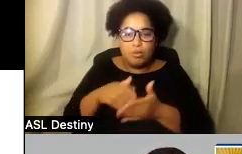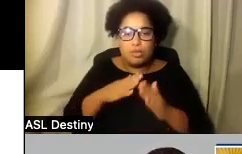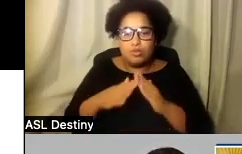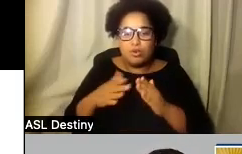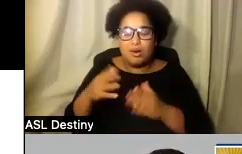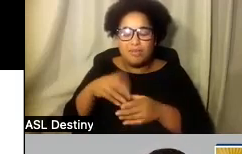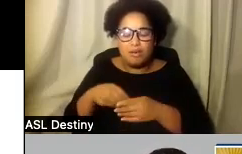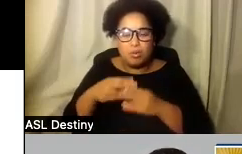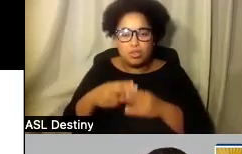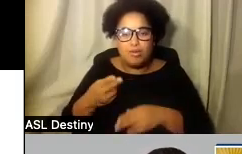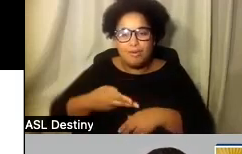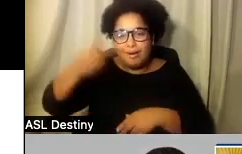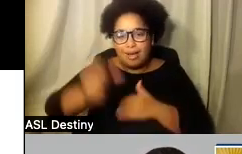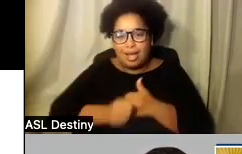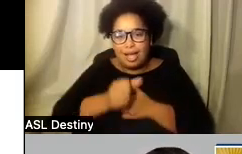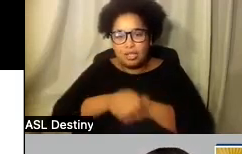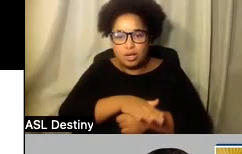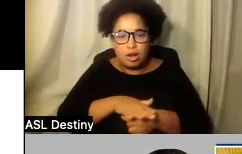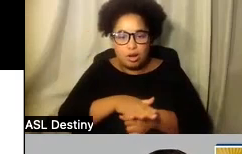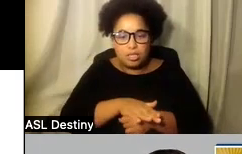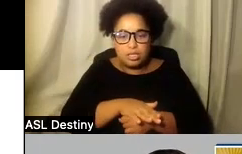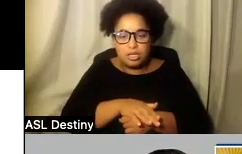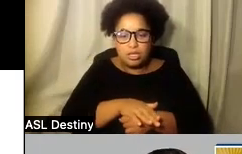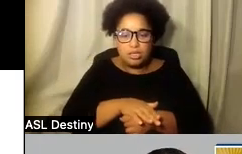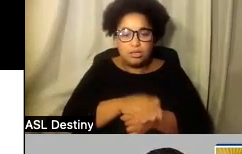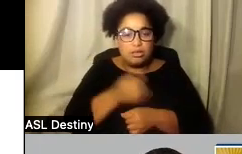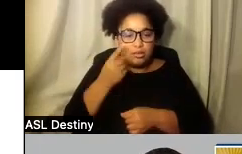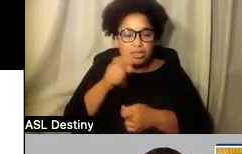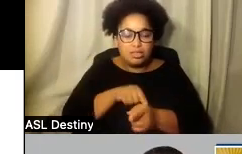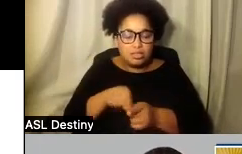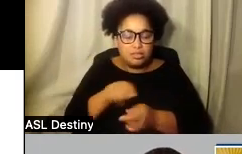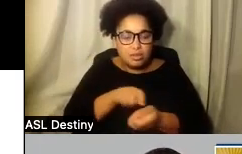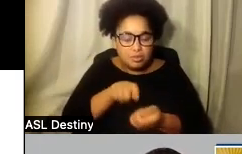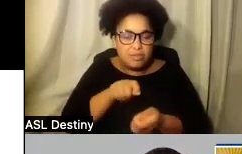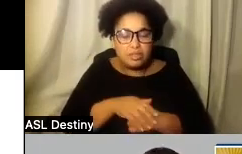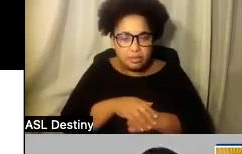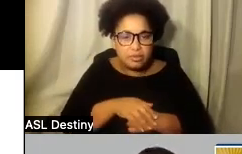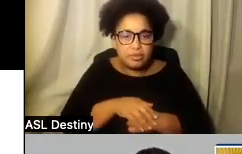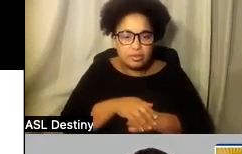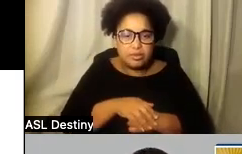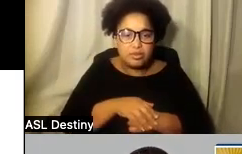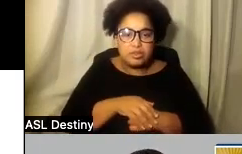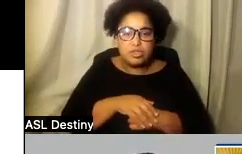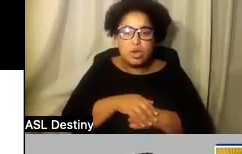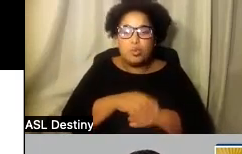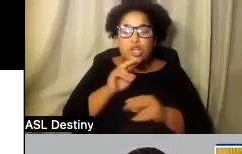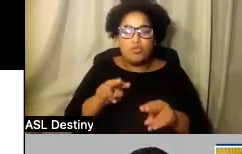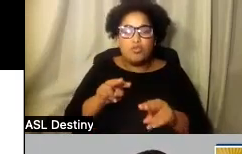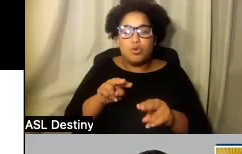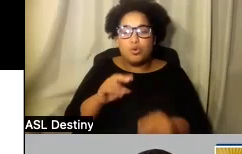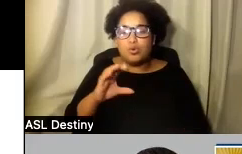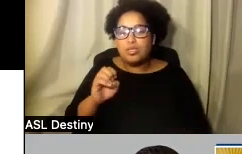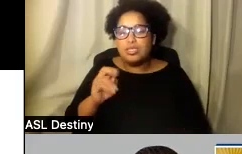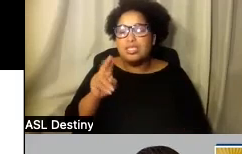hazard areas. That's a very specific thing. So we were looking at census designated data